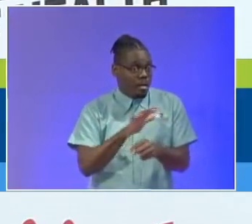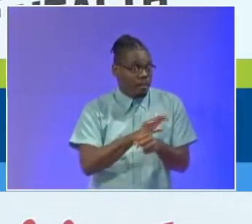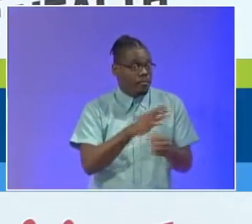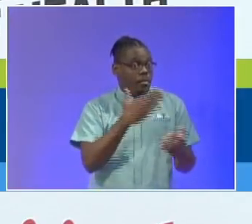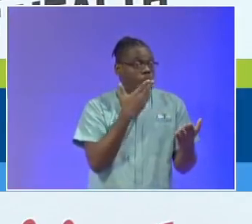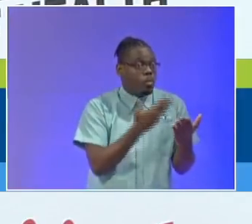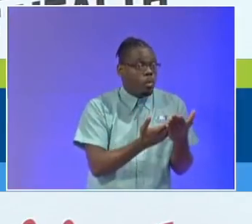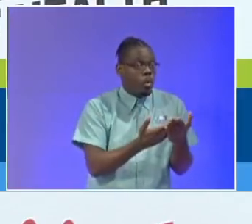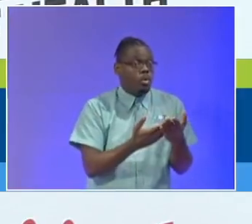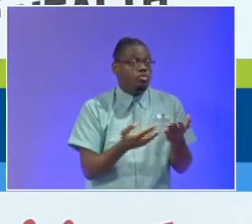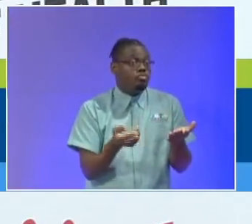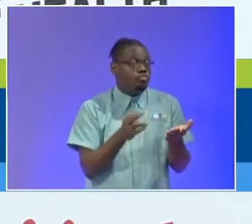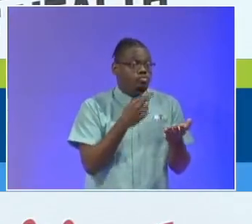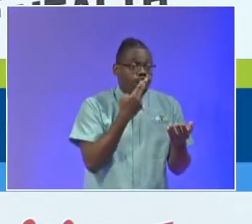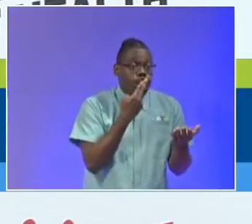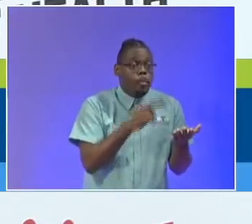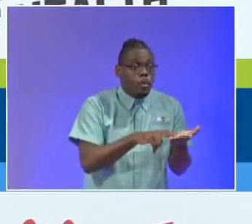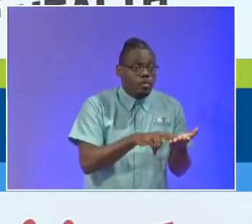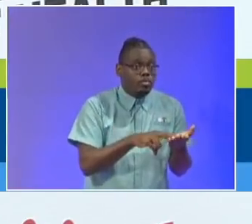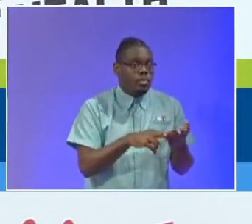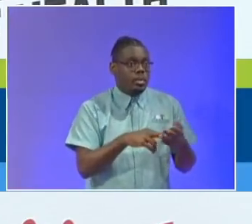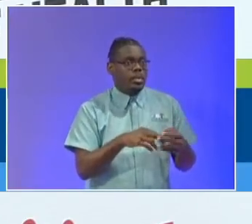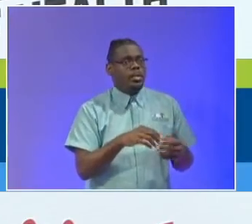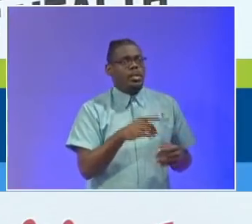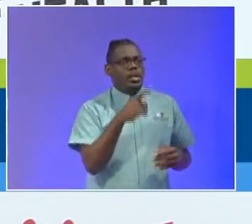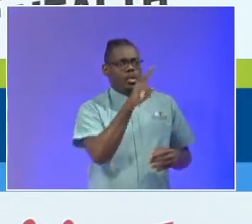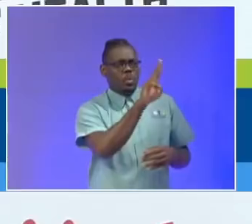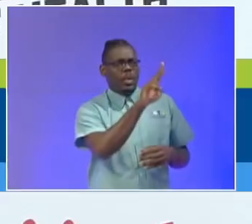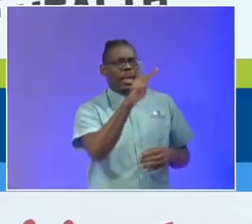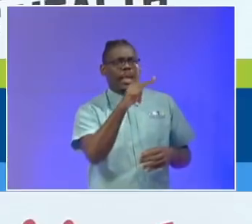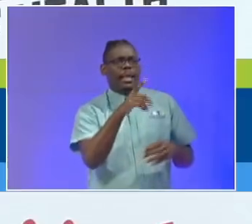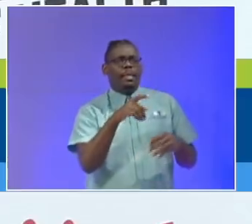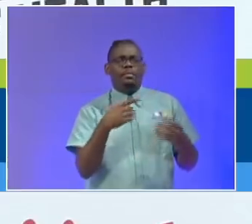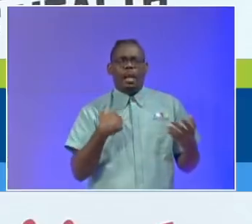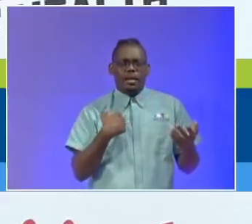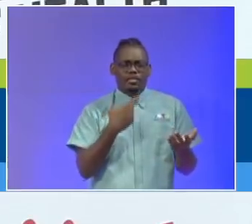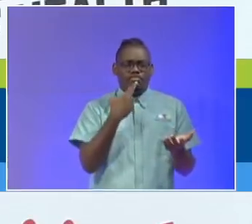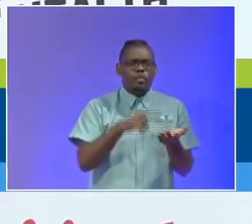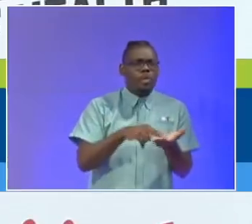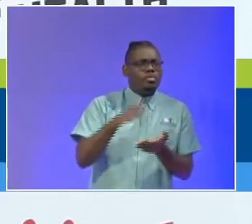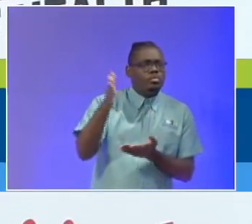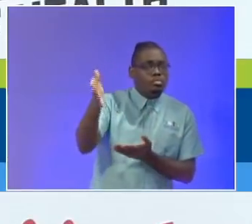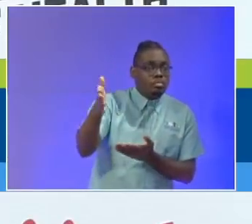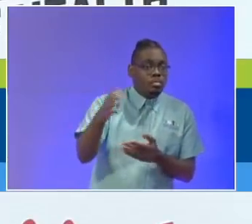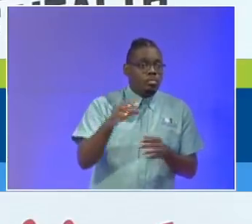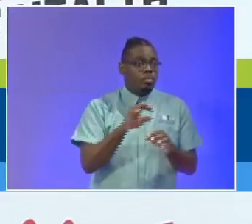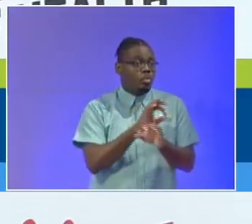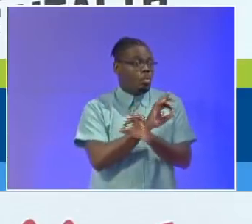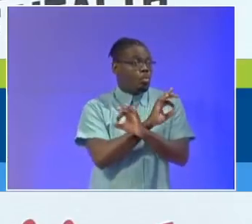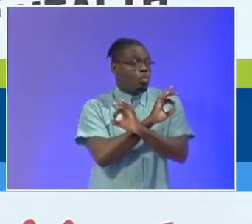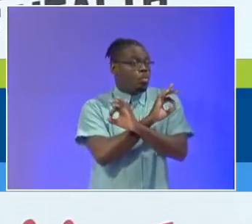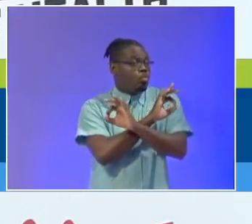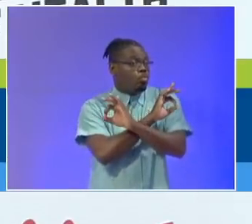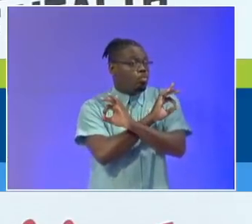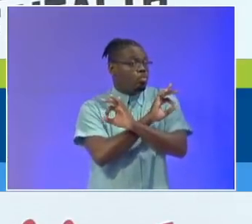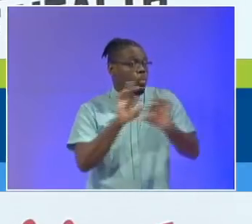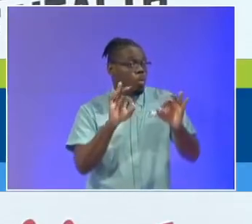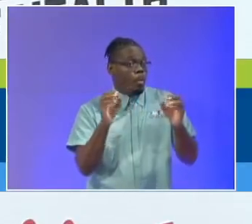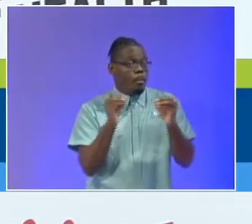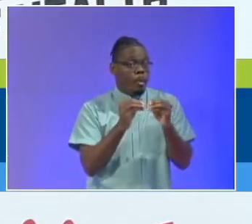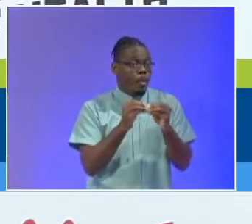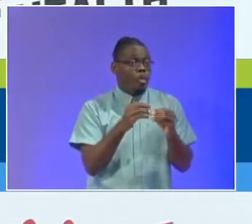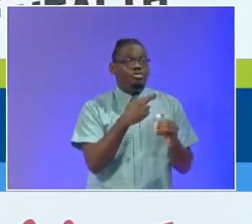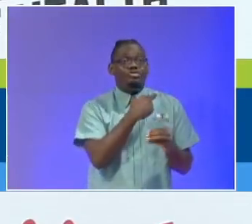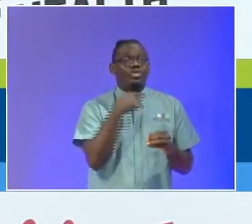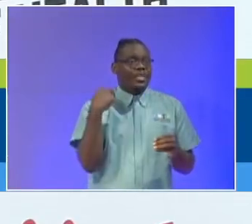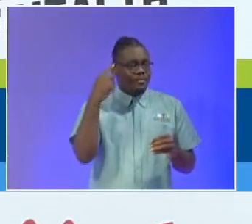have categorically stated at this point in time they have not seen any additional risk to pregnancy or breastfeeding